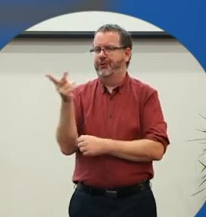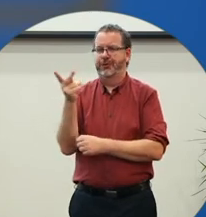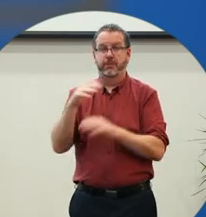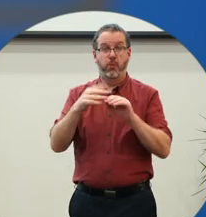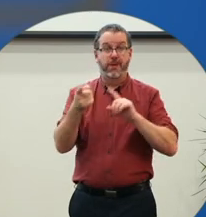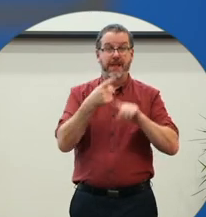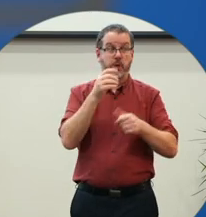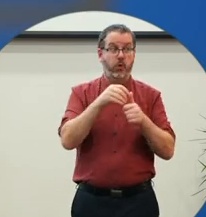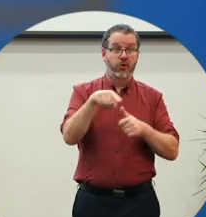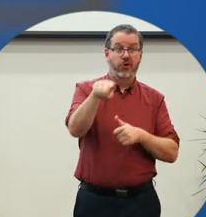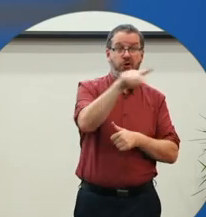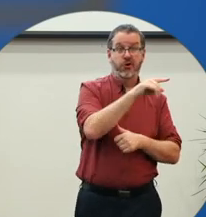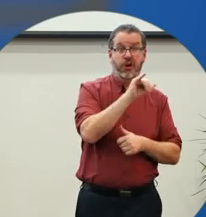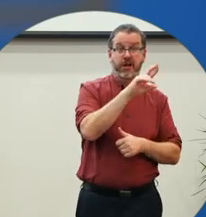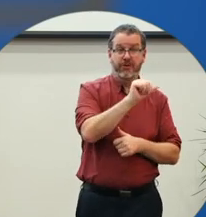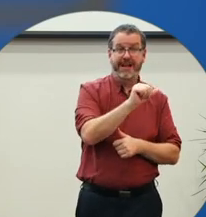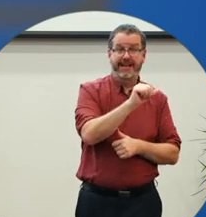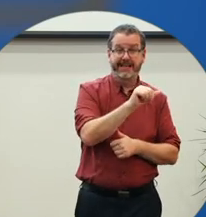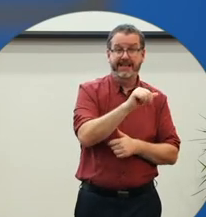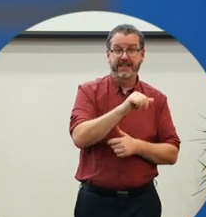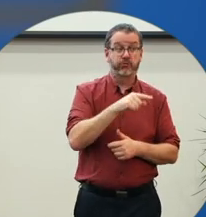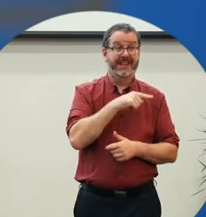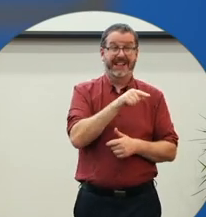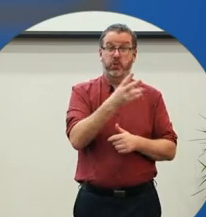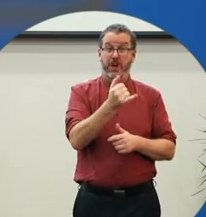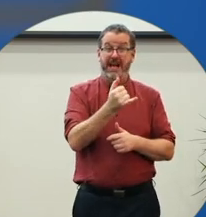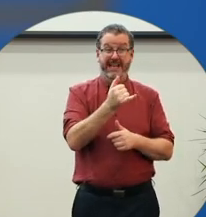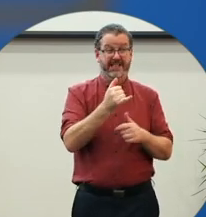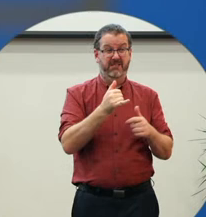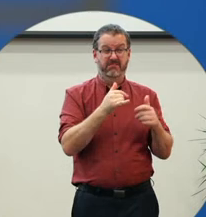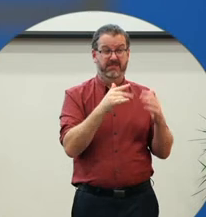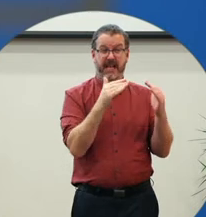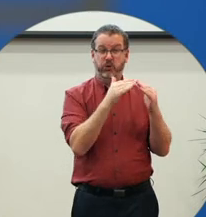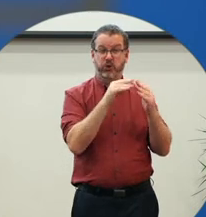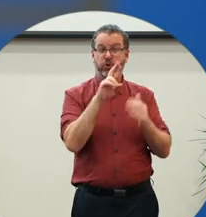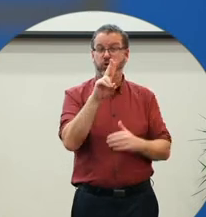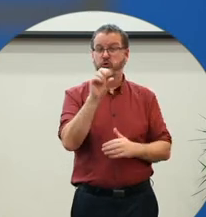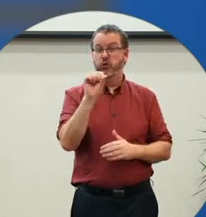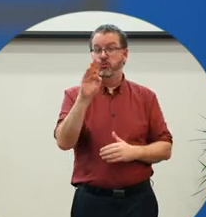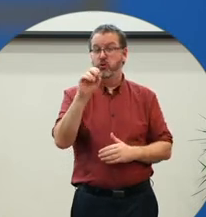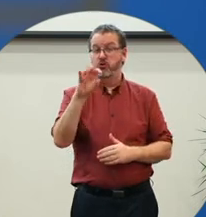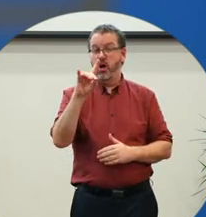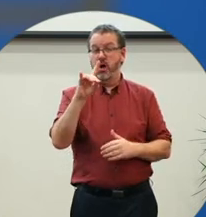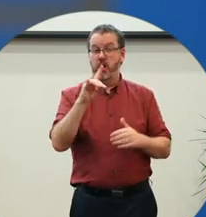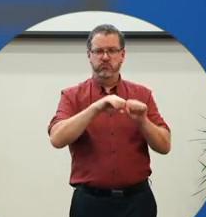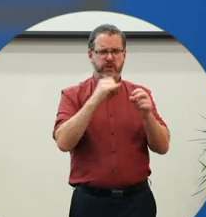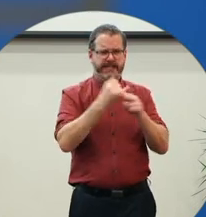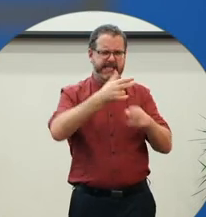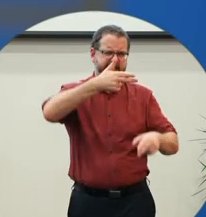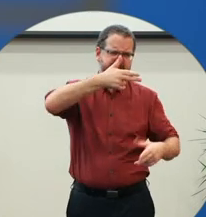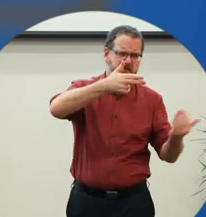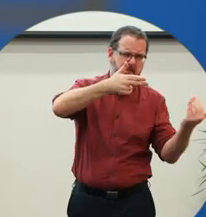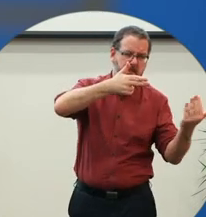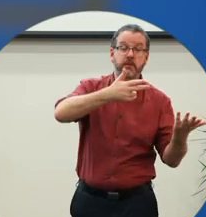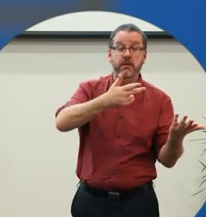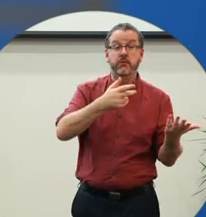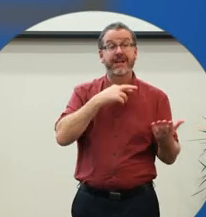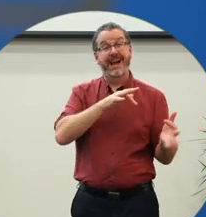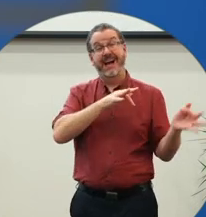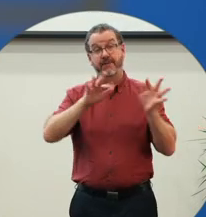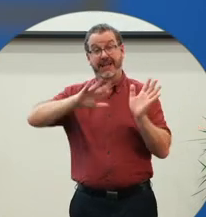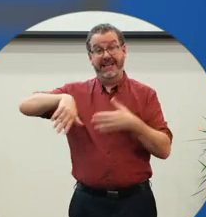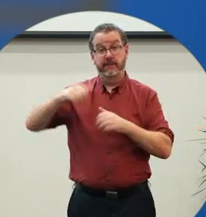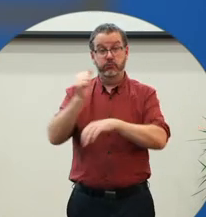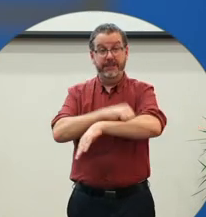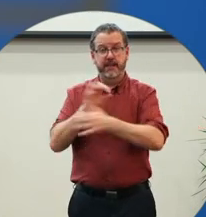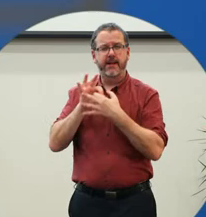Rusborough heist was all about, and she stayed in contact with the Price sisters for a long time after that. And I asked her